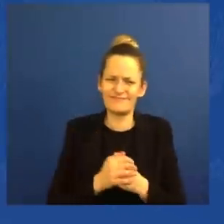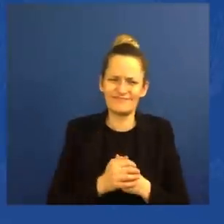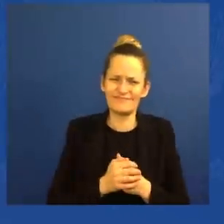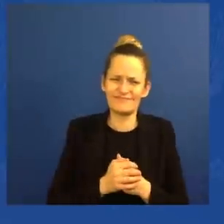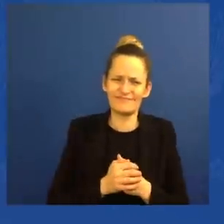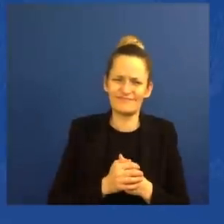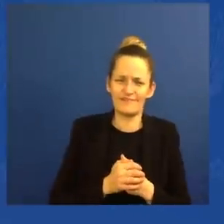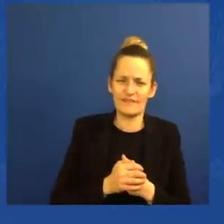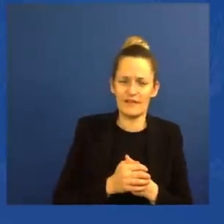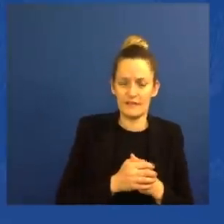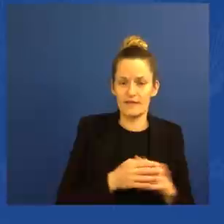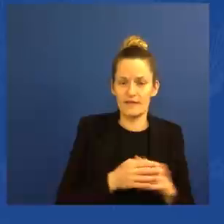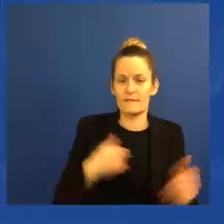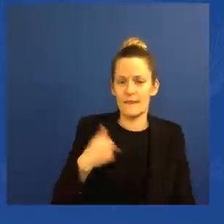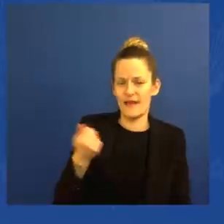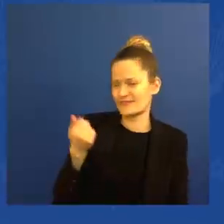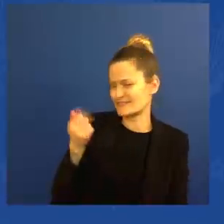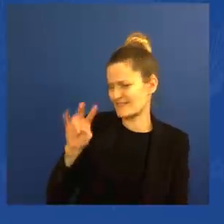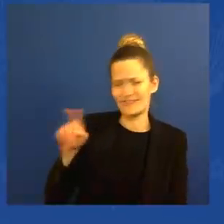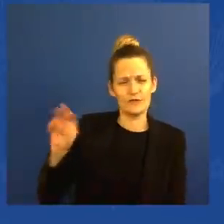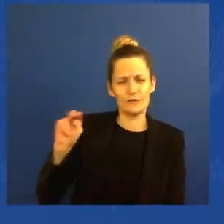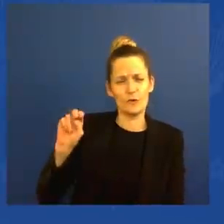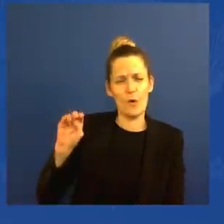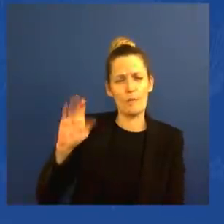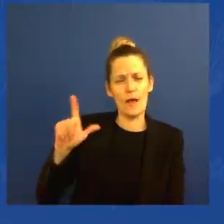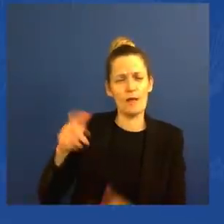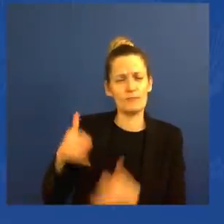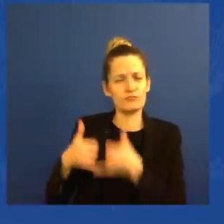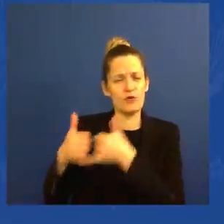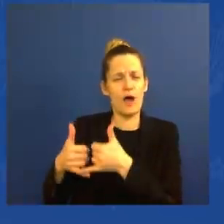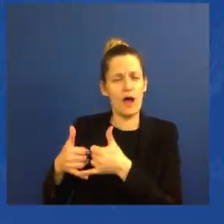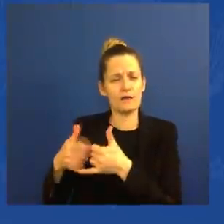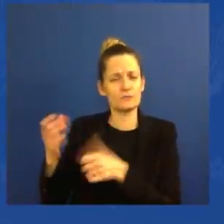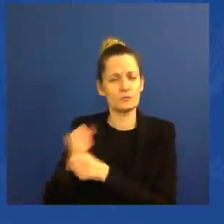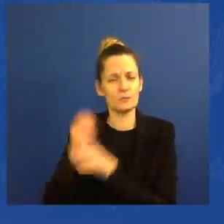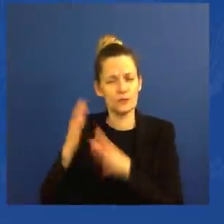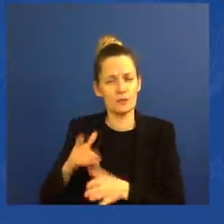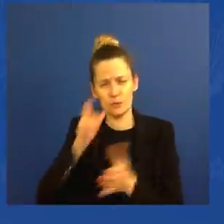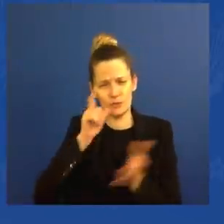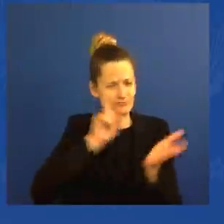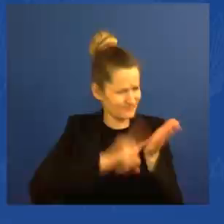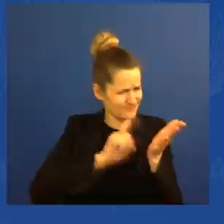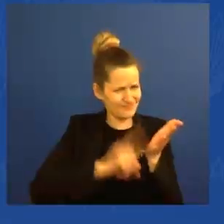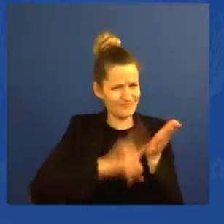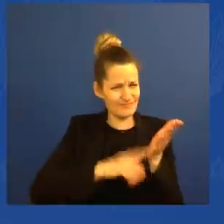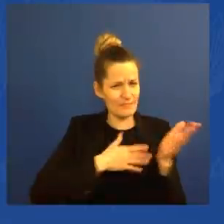pressures. We can also do it without raising a single penny on tax of anybody making under